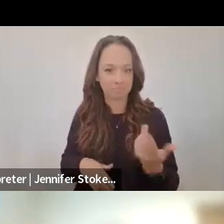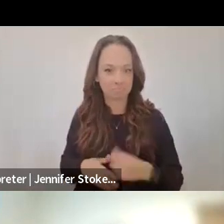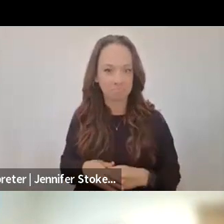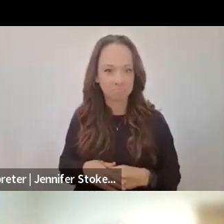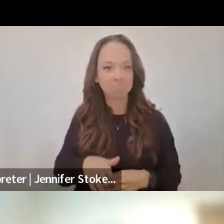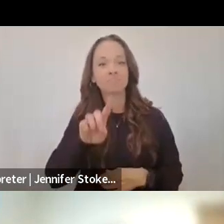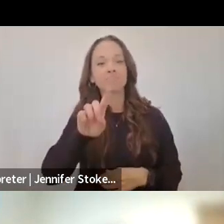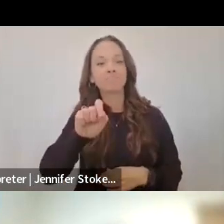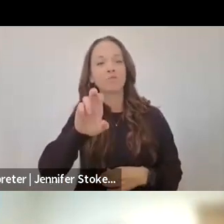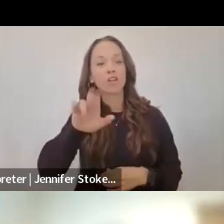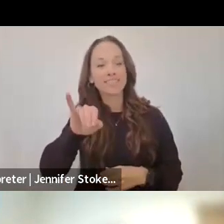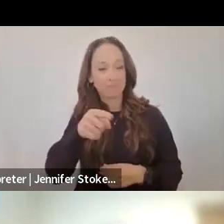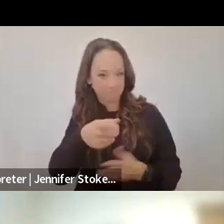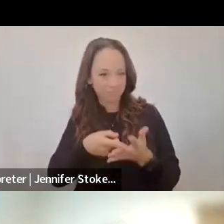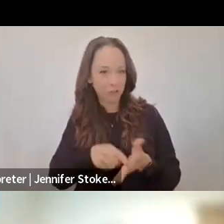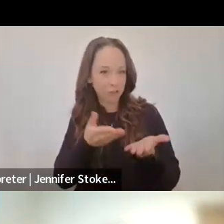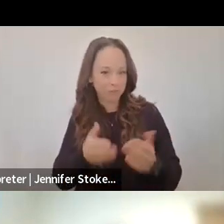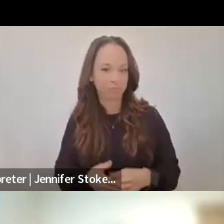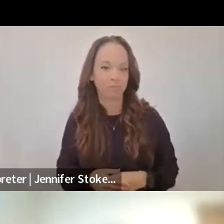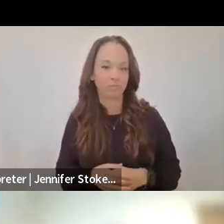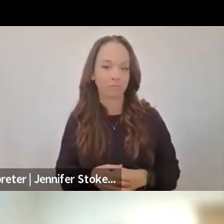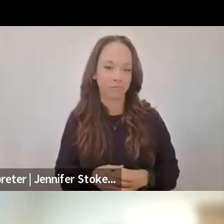Darcy, why don't you go ahead and start us off?